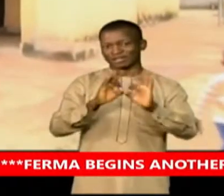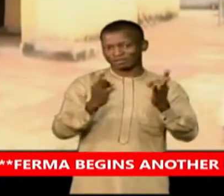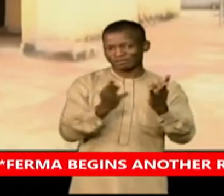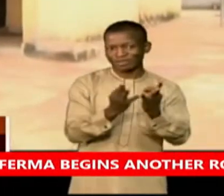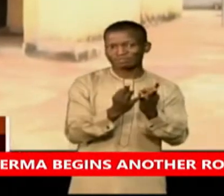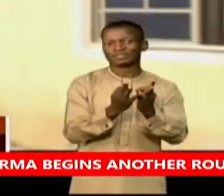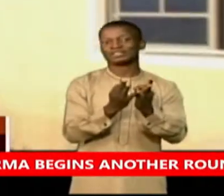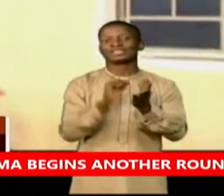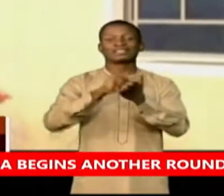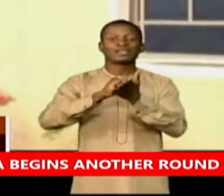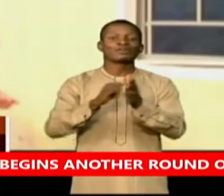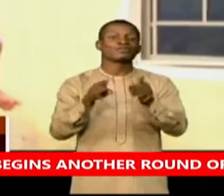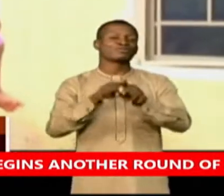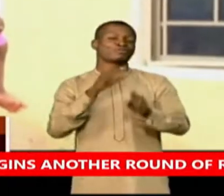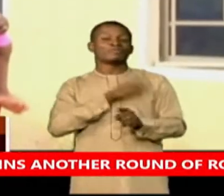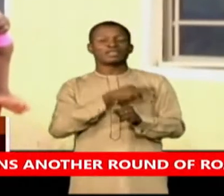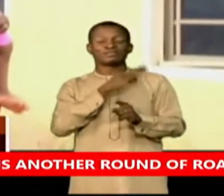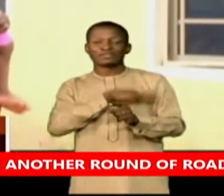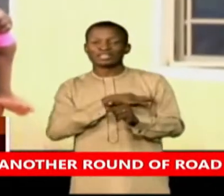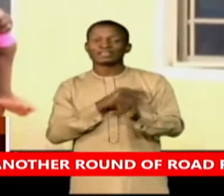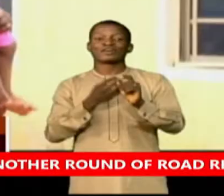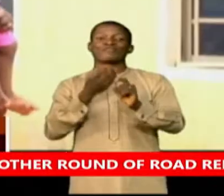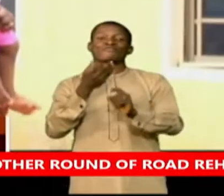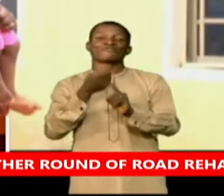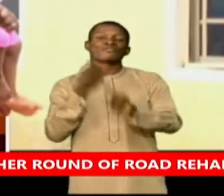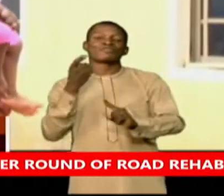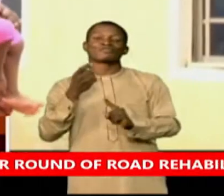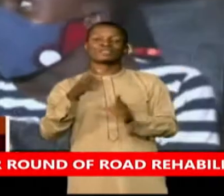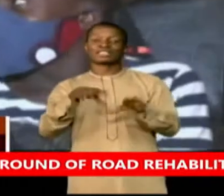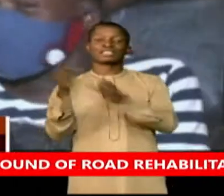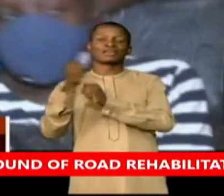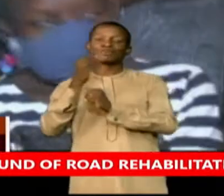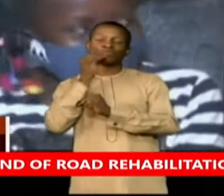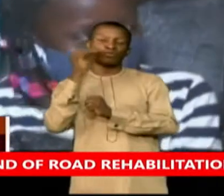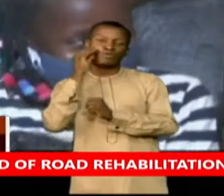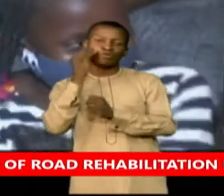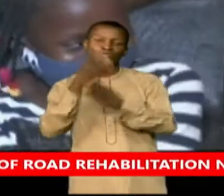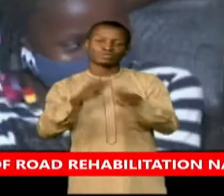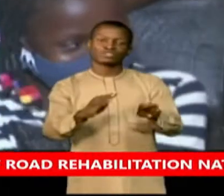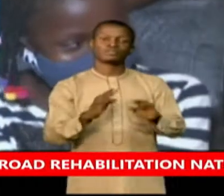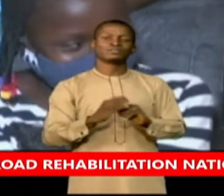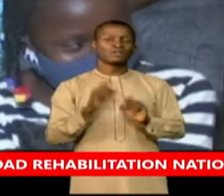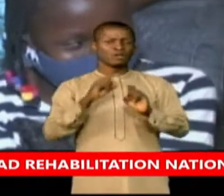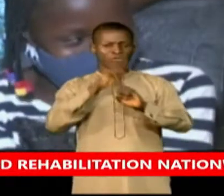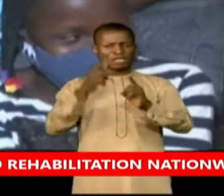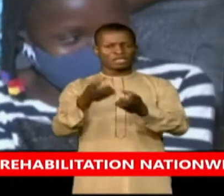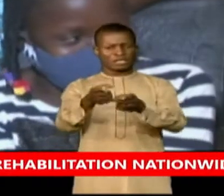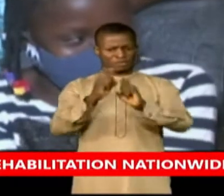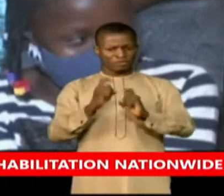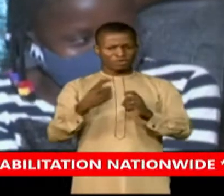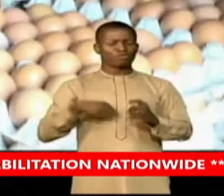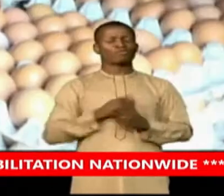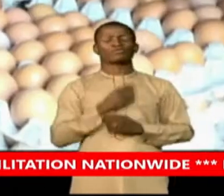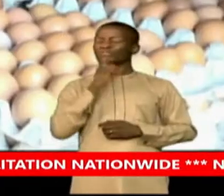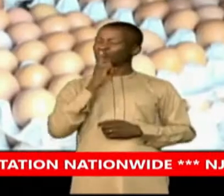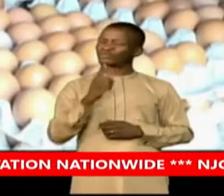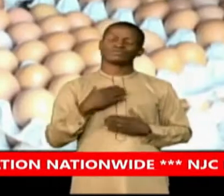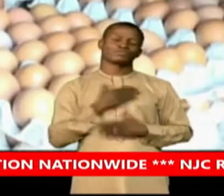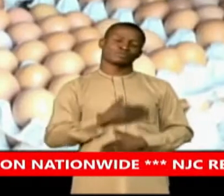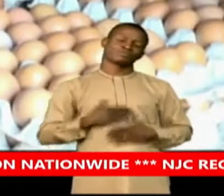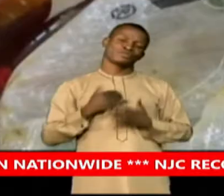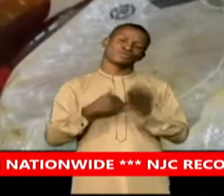family, who were also beneficiaries of the take-home rations. When they bring the palliative for us, we really enjoy it.